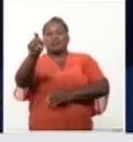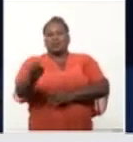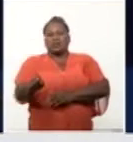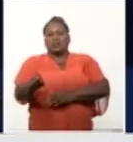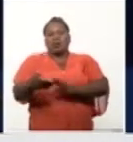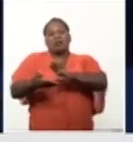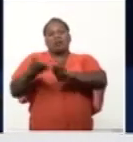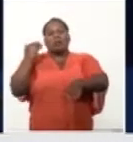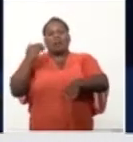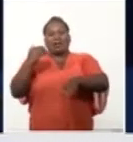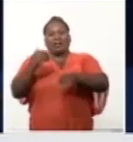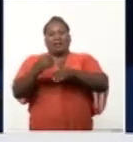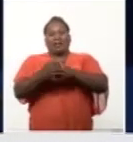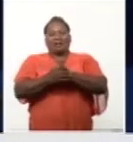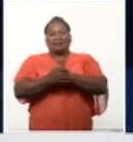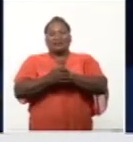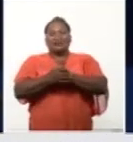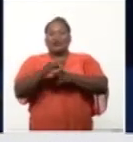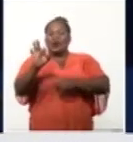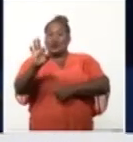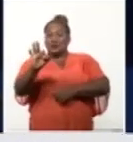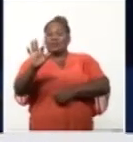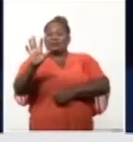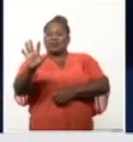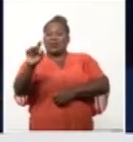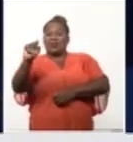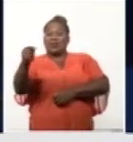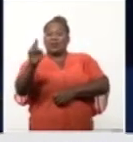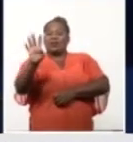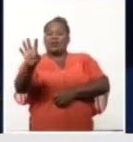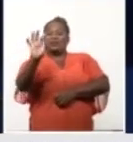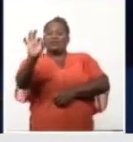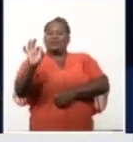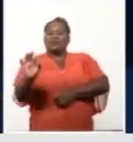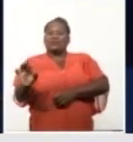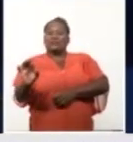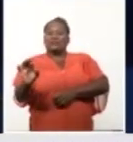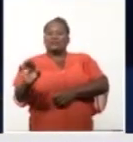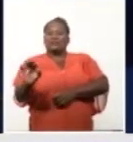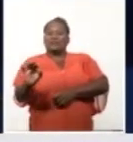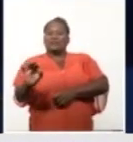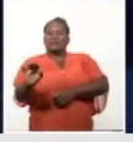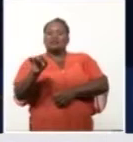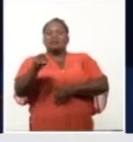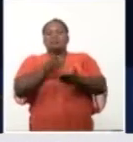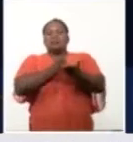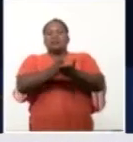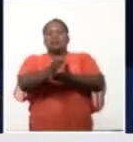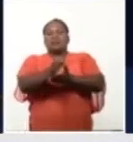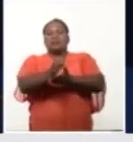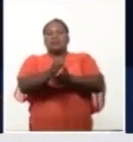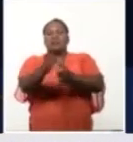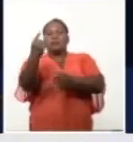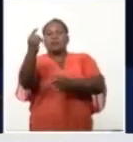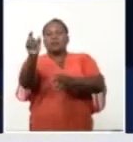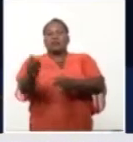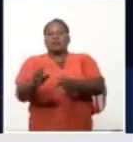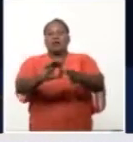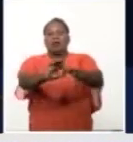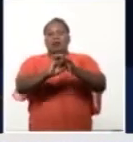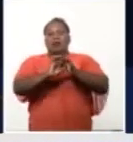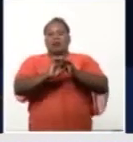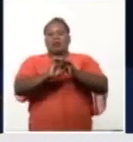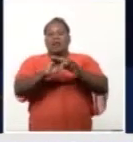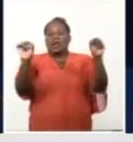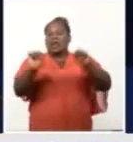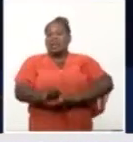Those 1,894 patients who have recovered, 85.4%, and today